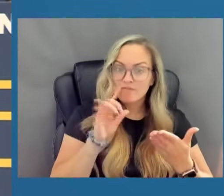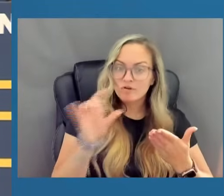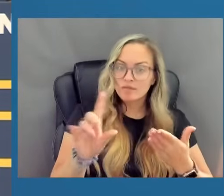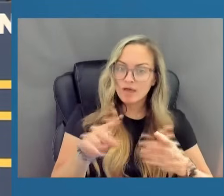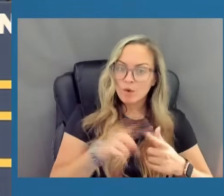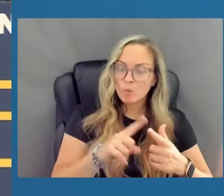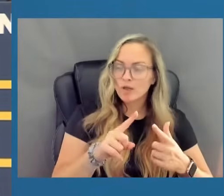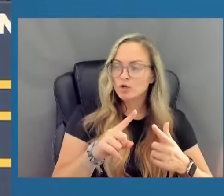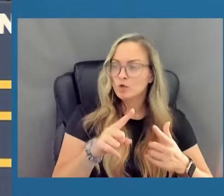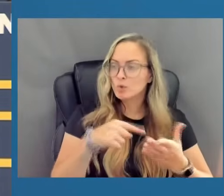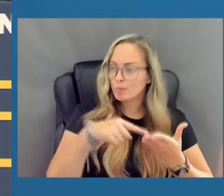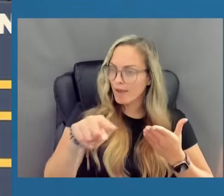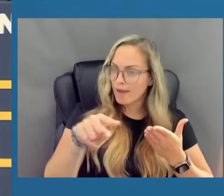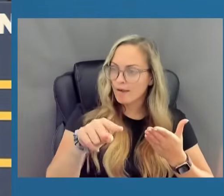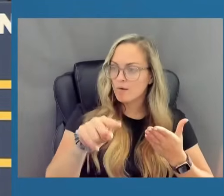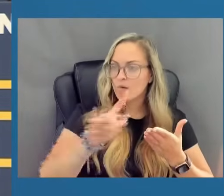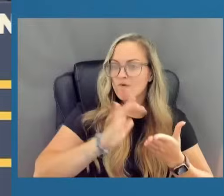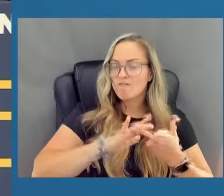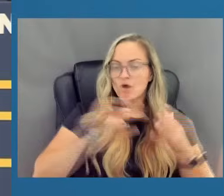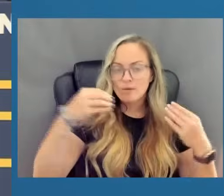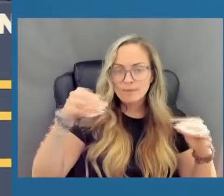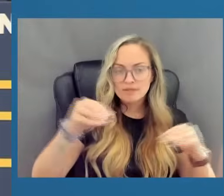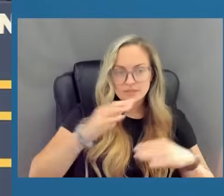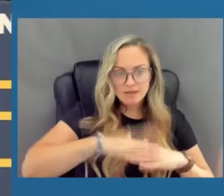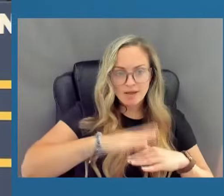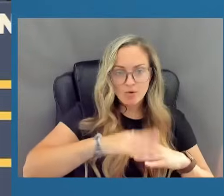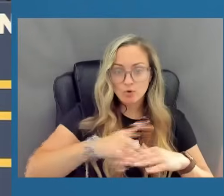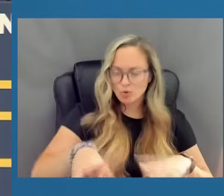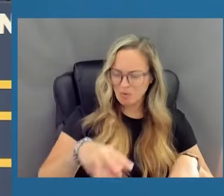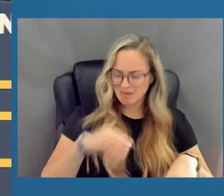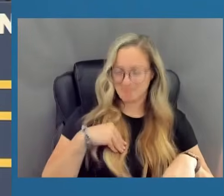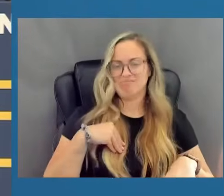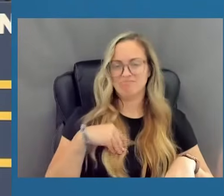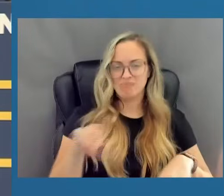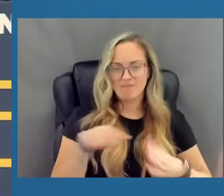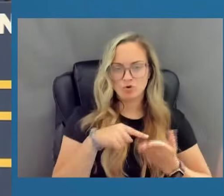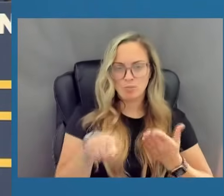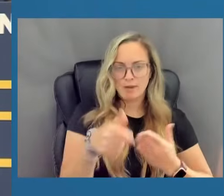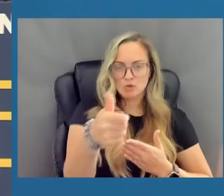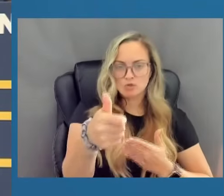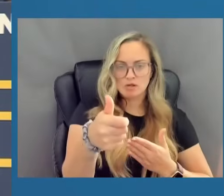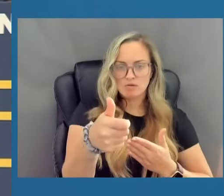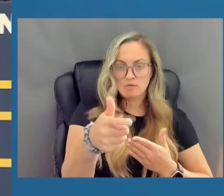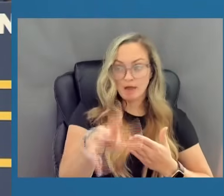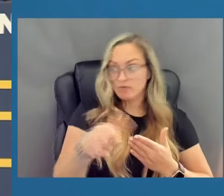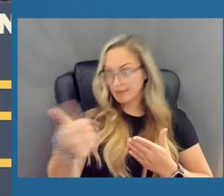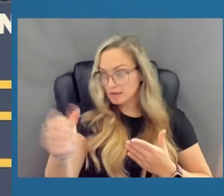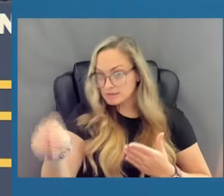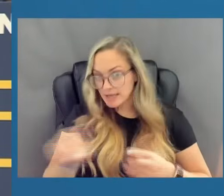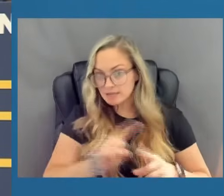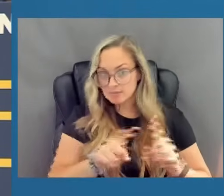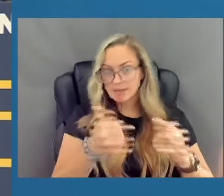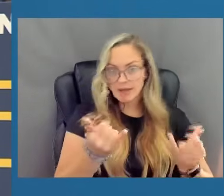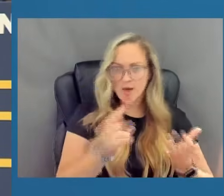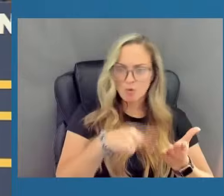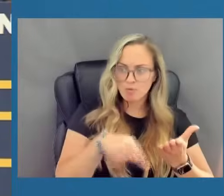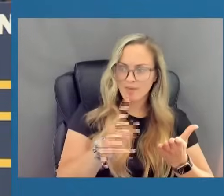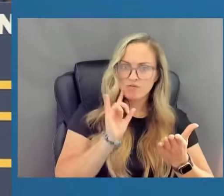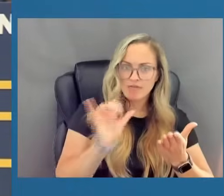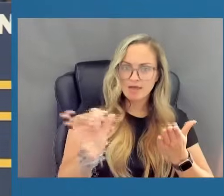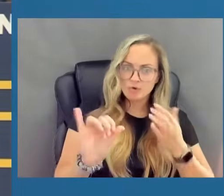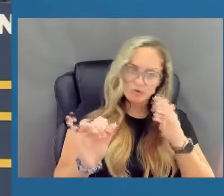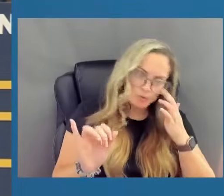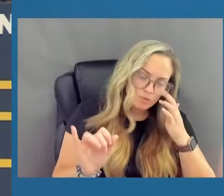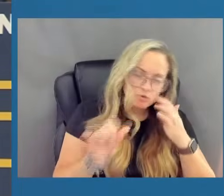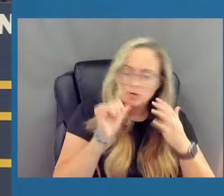go to the pharmacy counter. You're going to be taking that cost and absorbing it along with everything else you're paying. So we're not done. We're going to continue